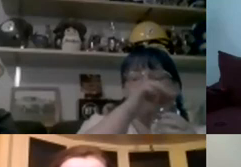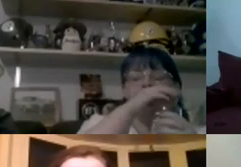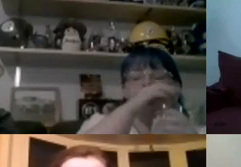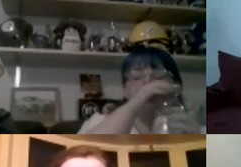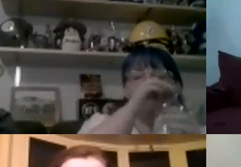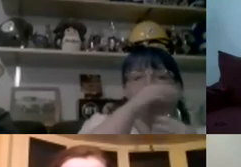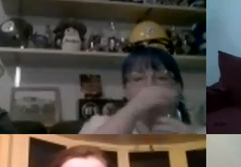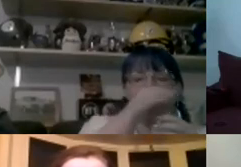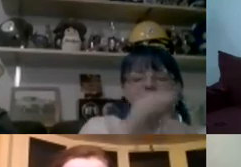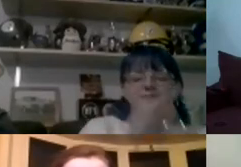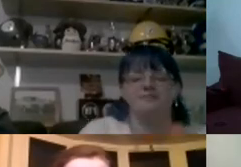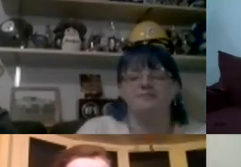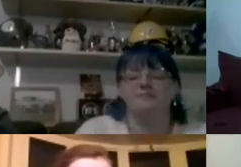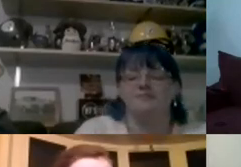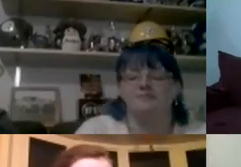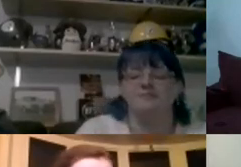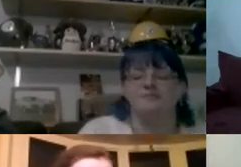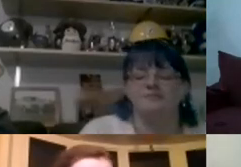leaders at the time.